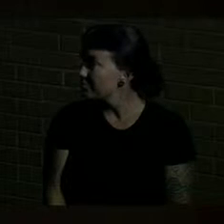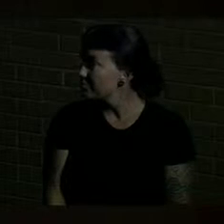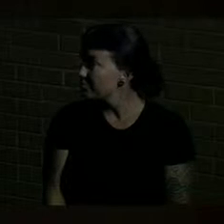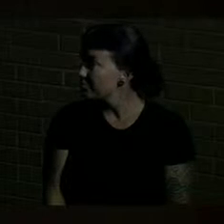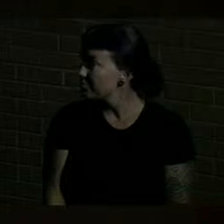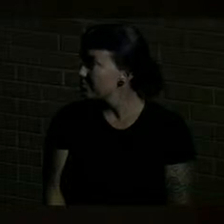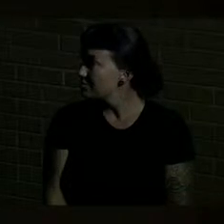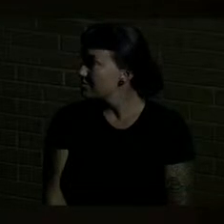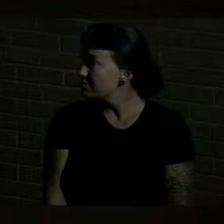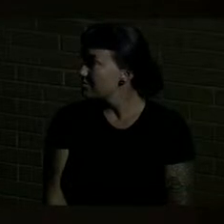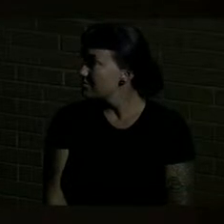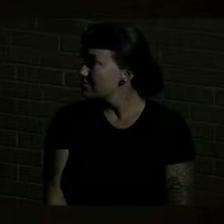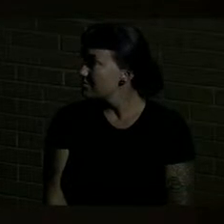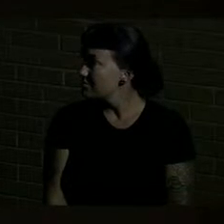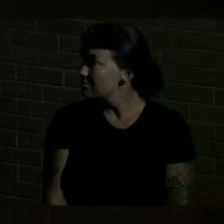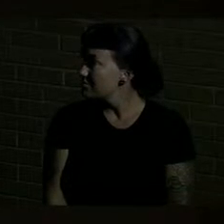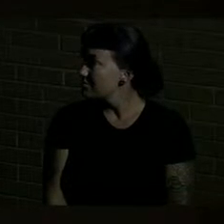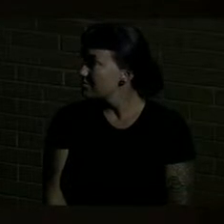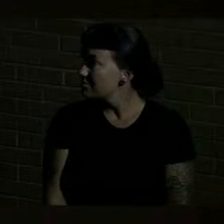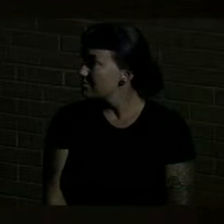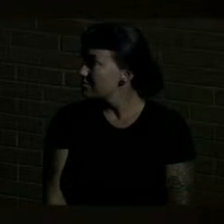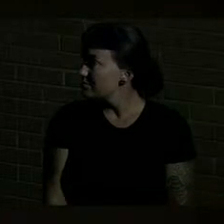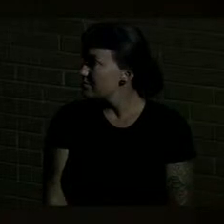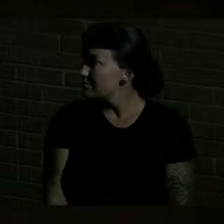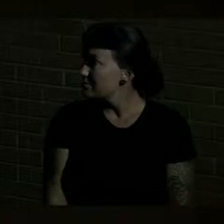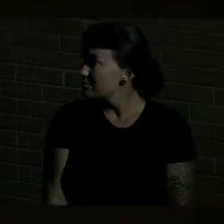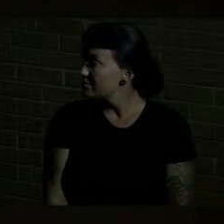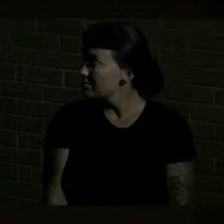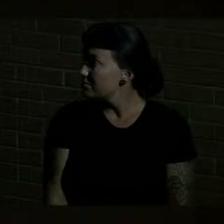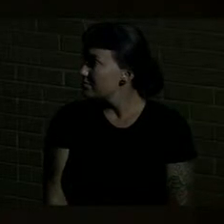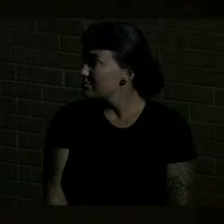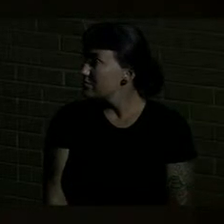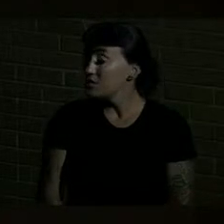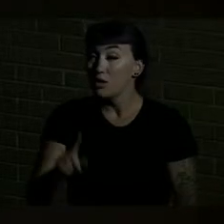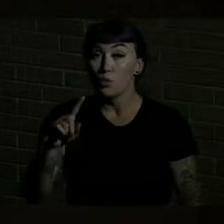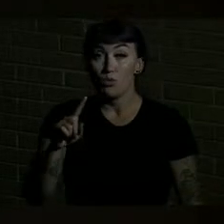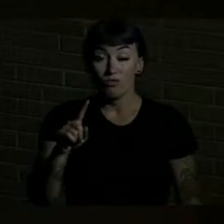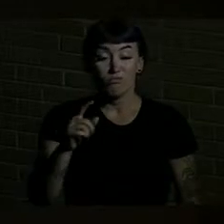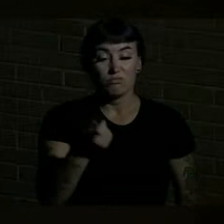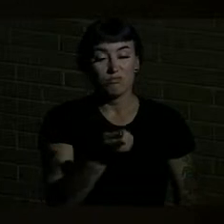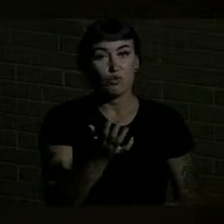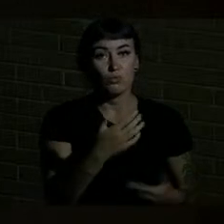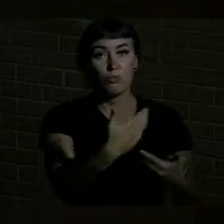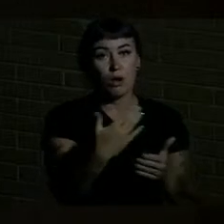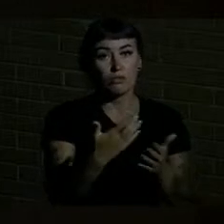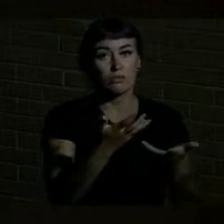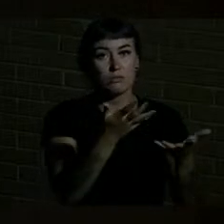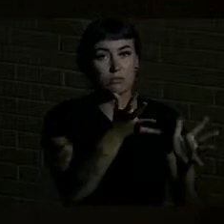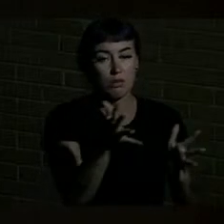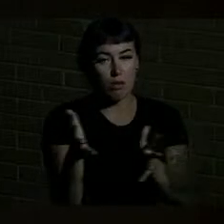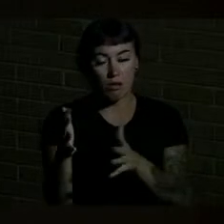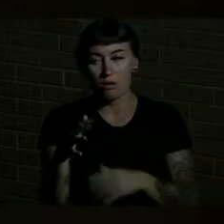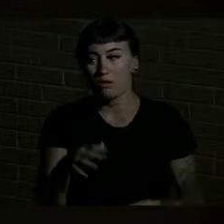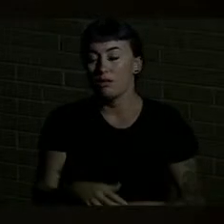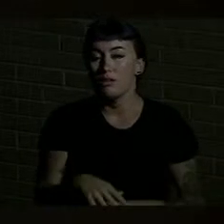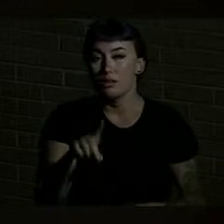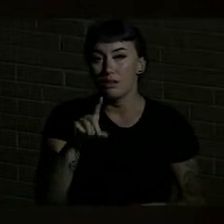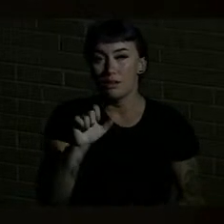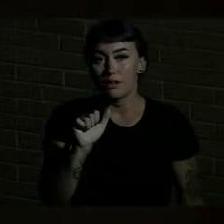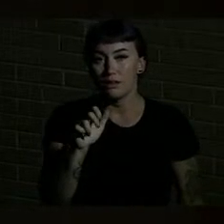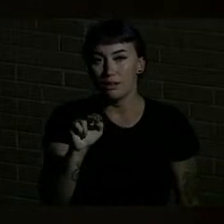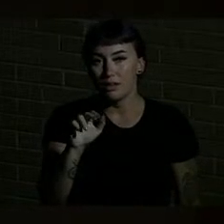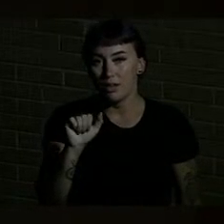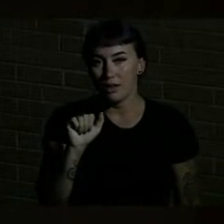And I wanted to pause for a moment here. When the first boxes were done, Dan Amon, town